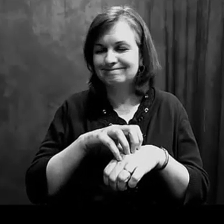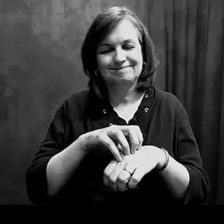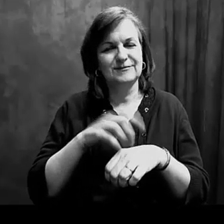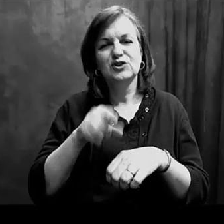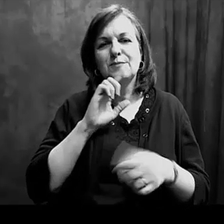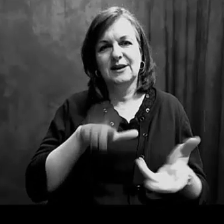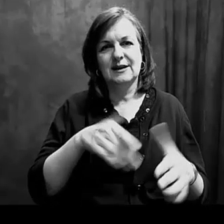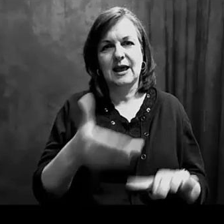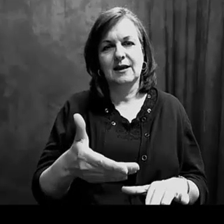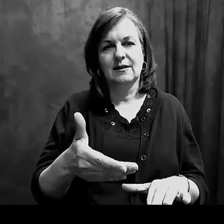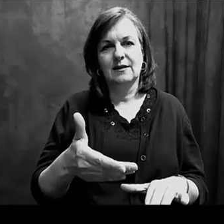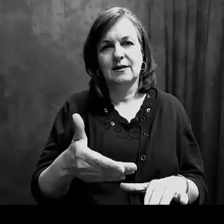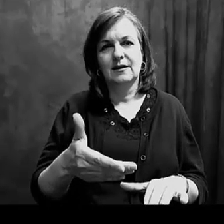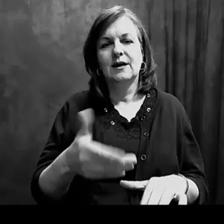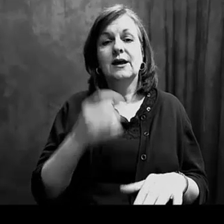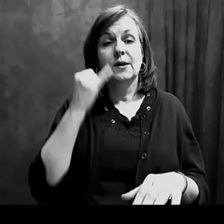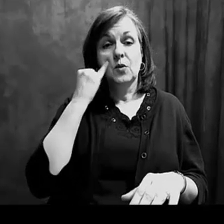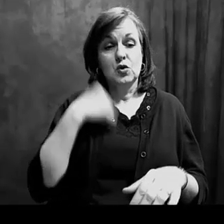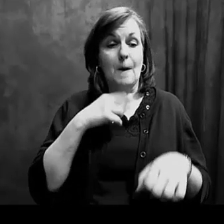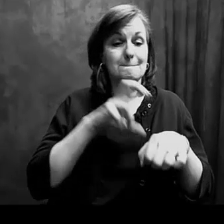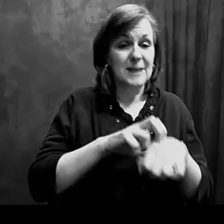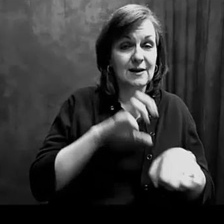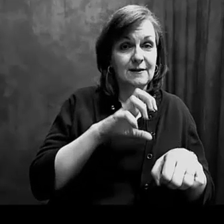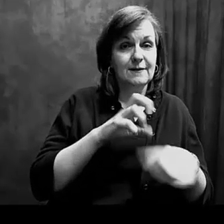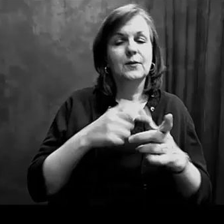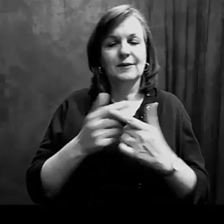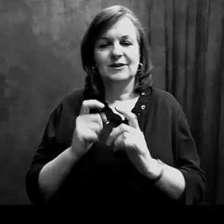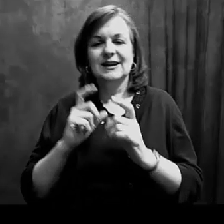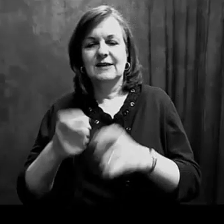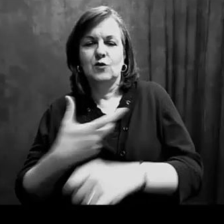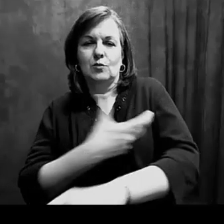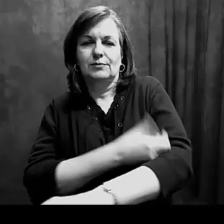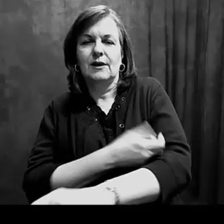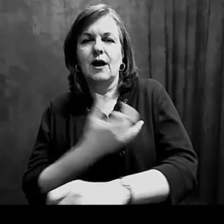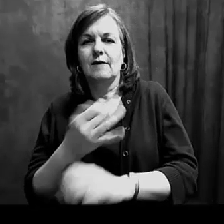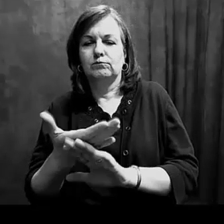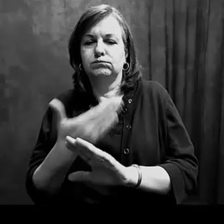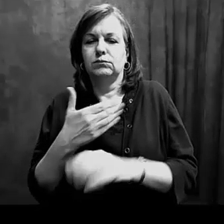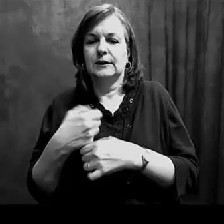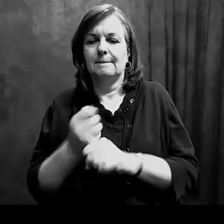have to give you the anti-venom very, very quickly. And anti-venom